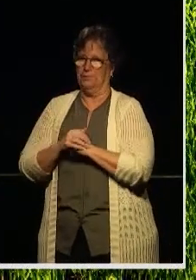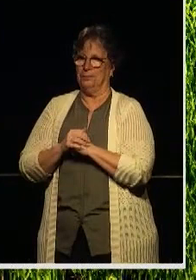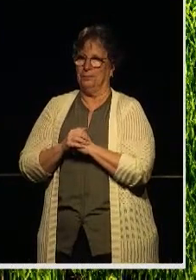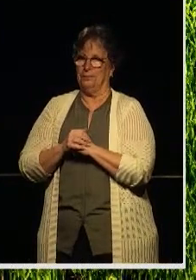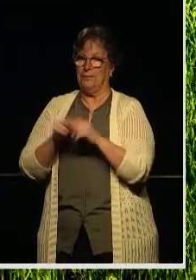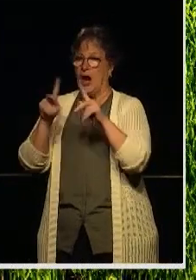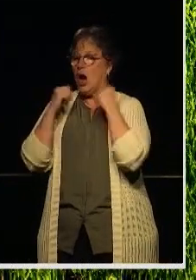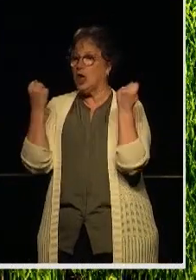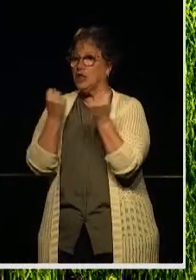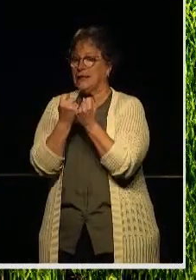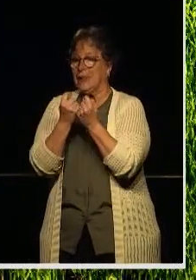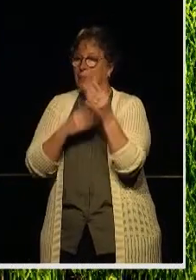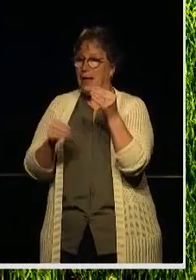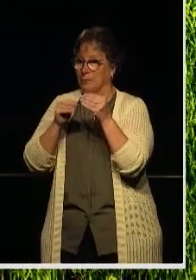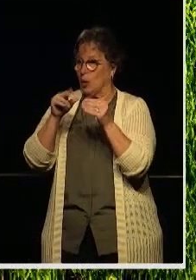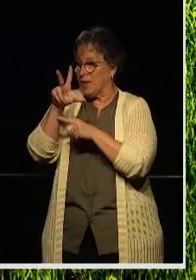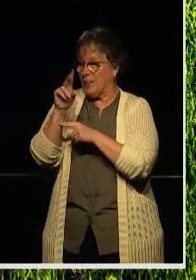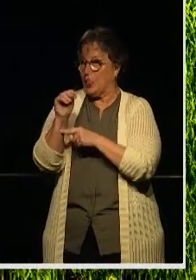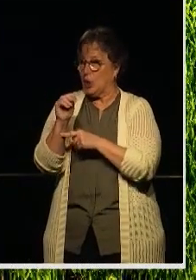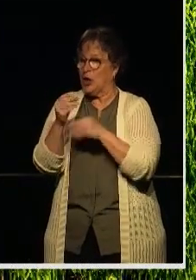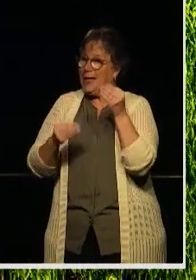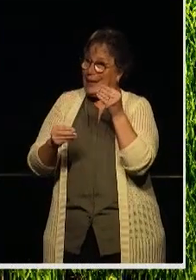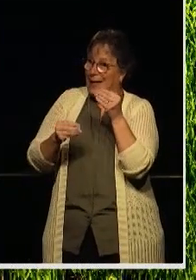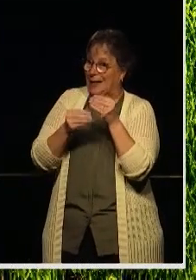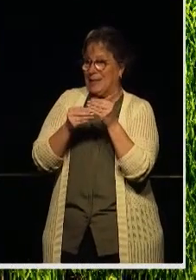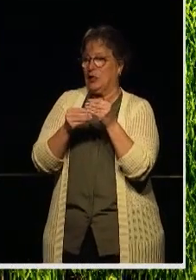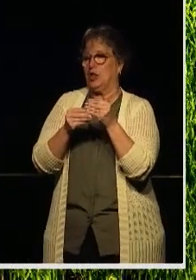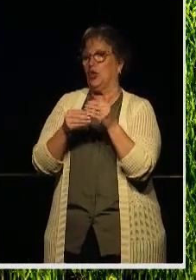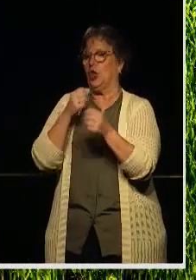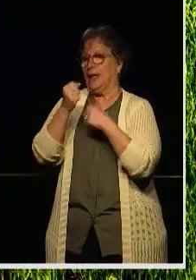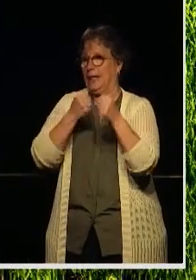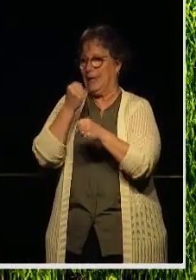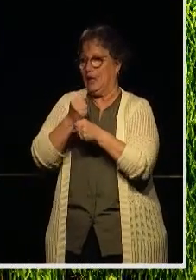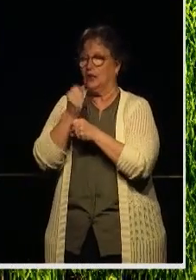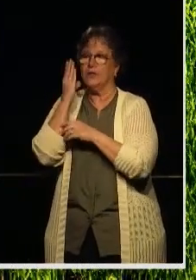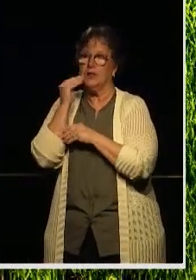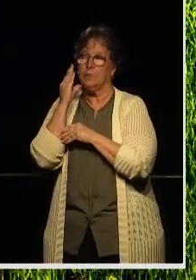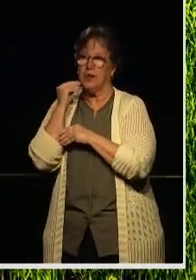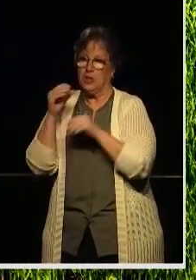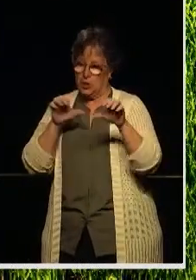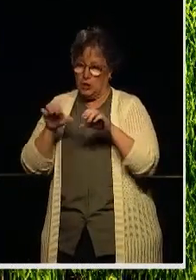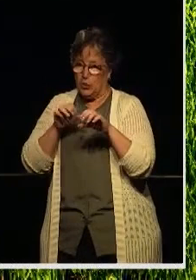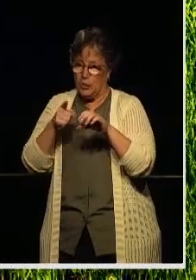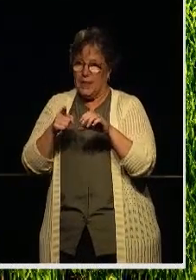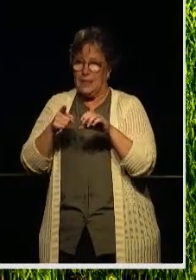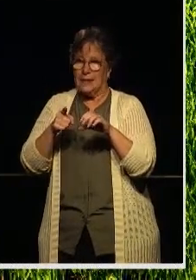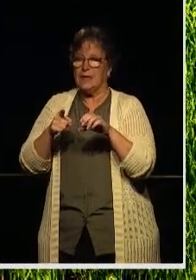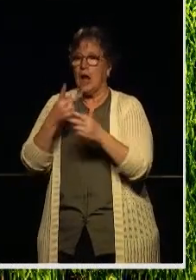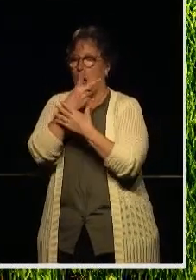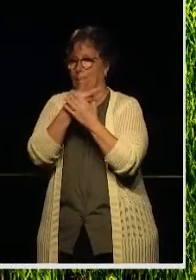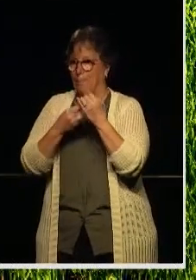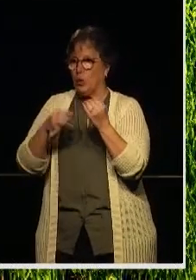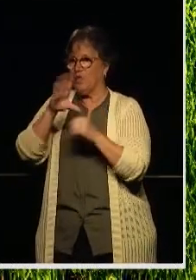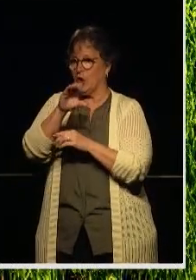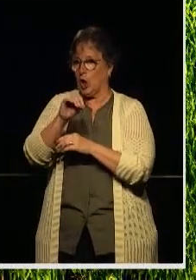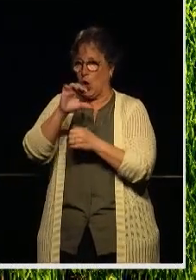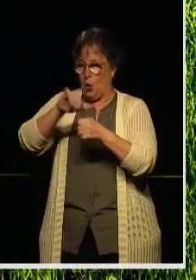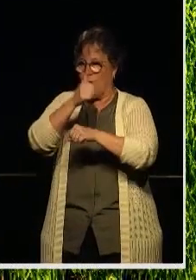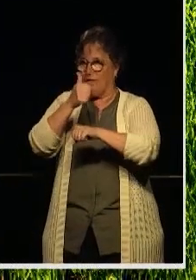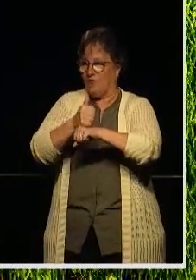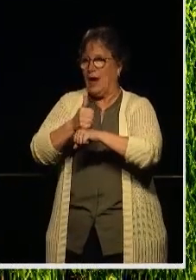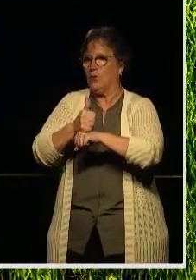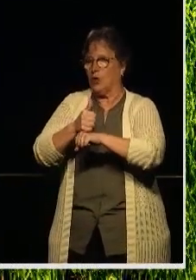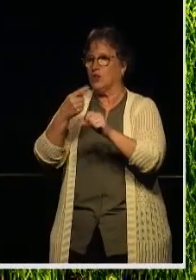Our team has over 30+ years of experience to tackle this venture. Both our co-founders are applied microbiologists at Kennesaw